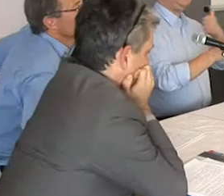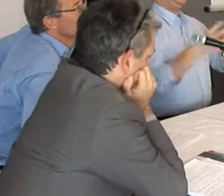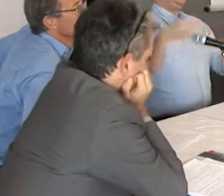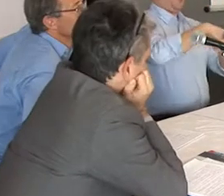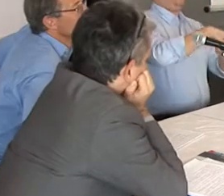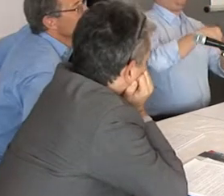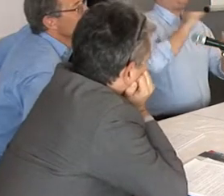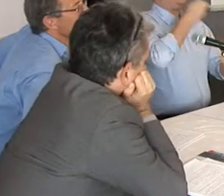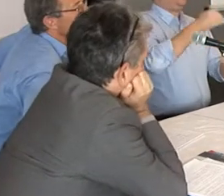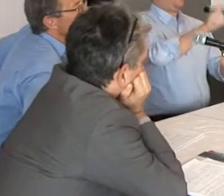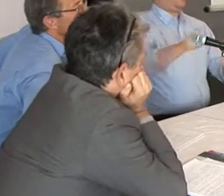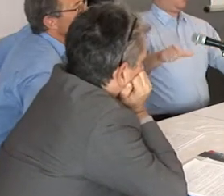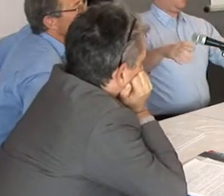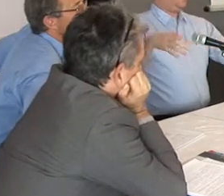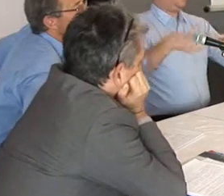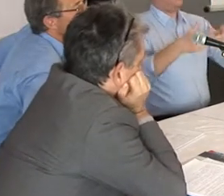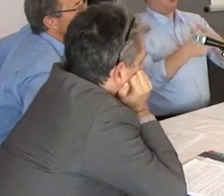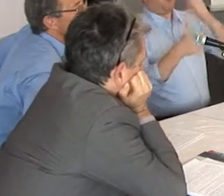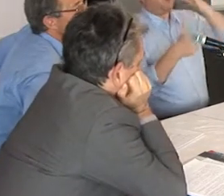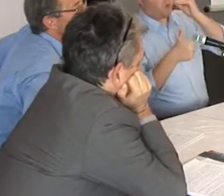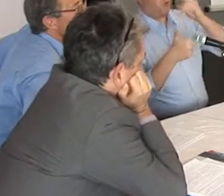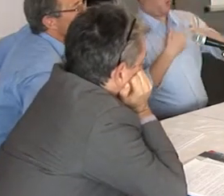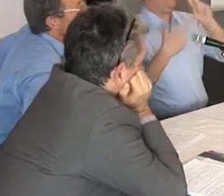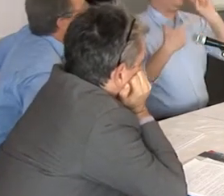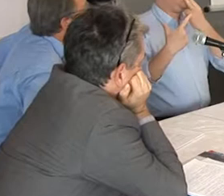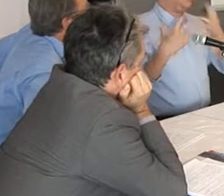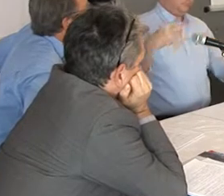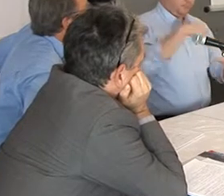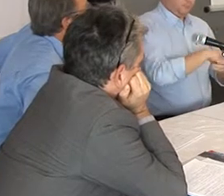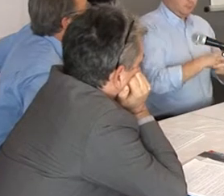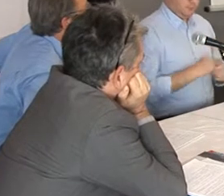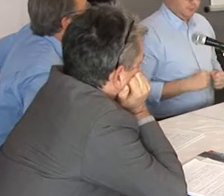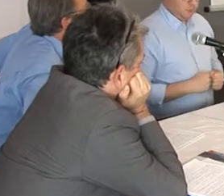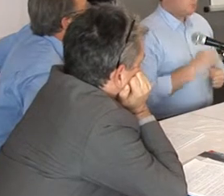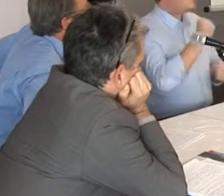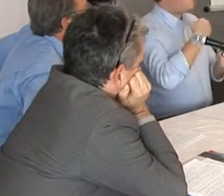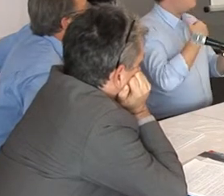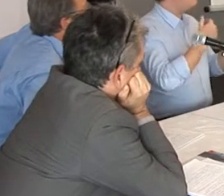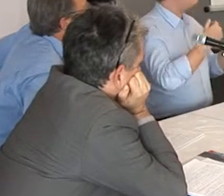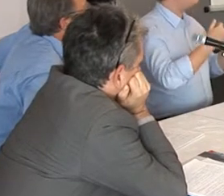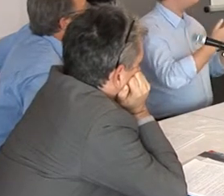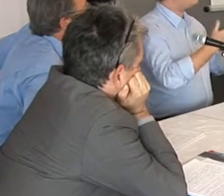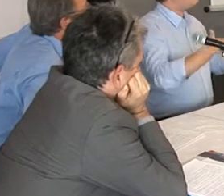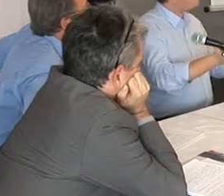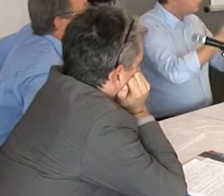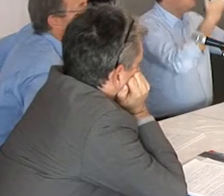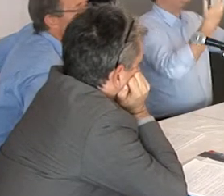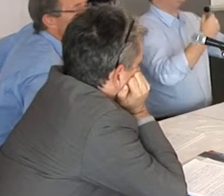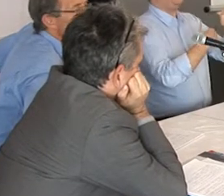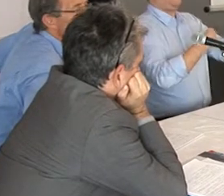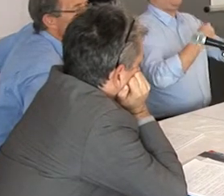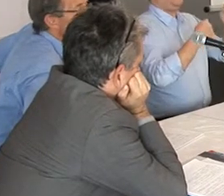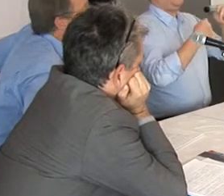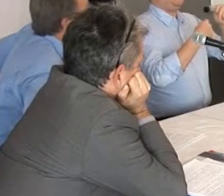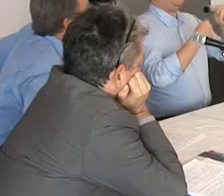is very crucial for within this project to remember concerning both deaf and hearing people.